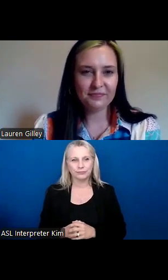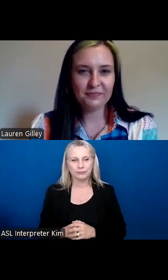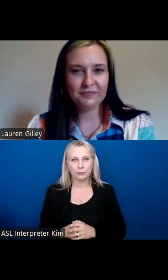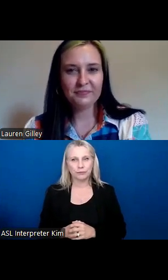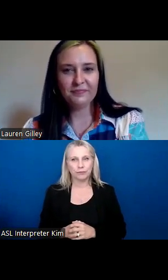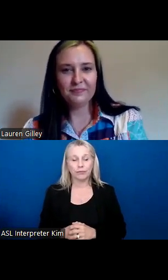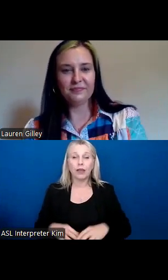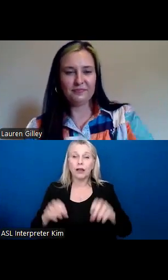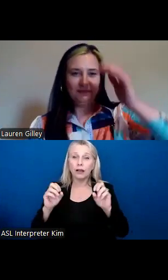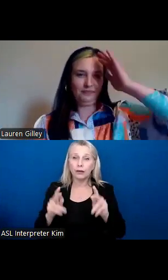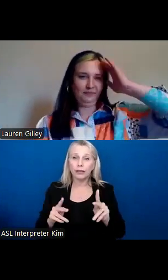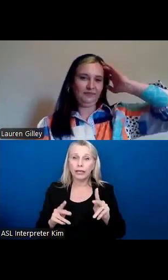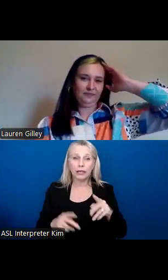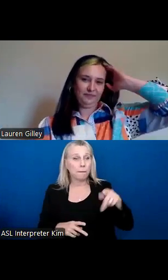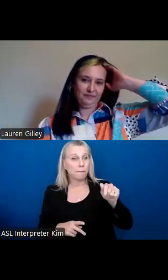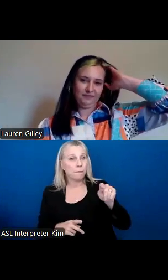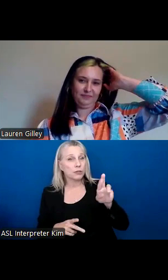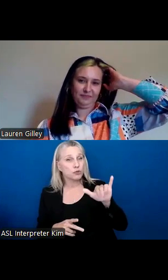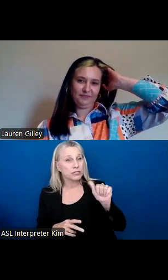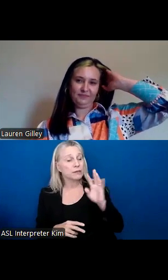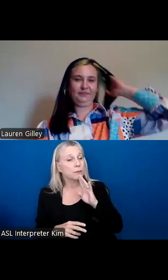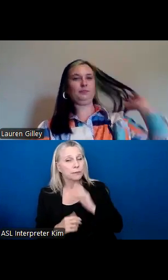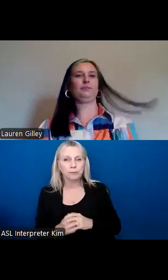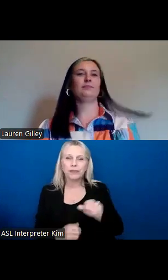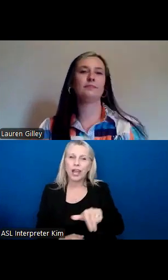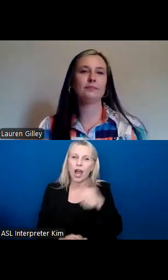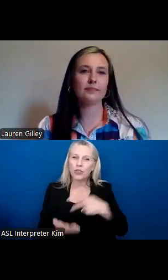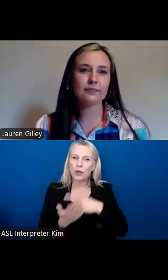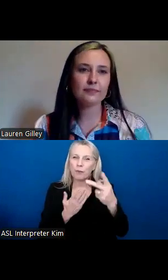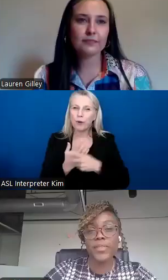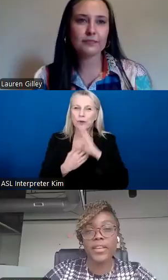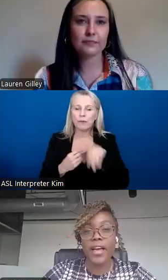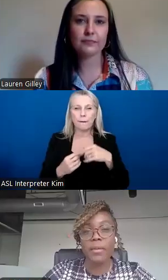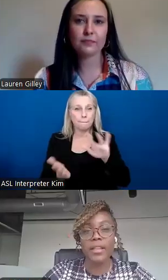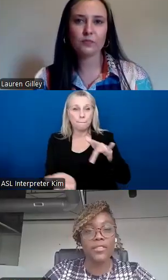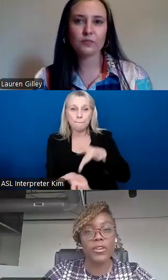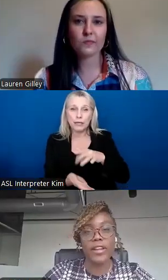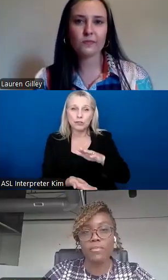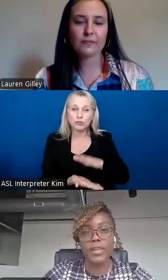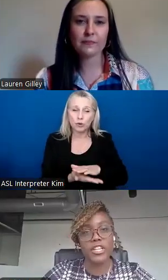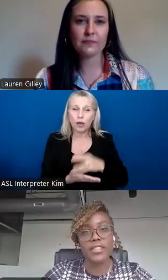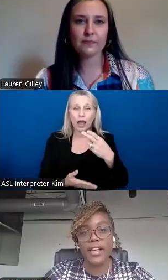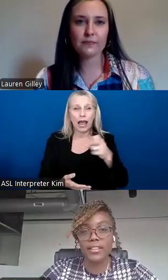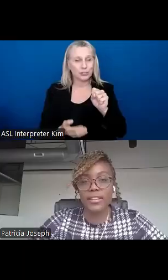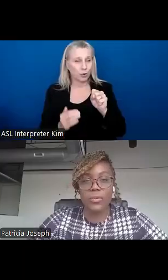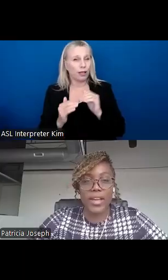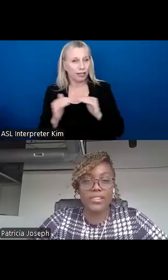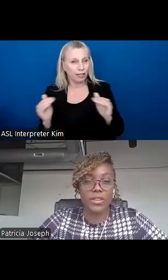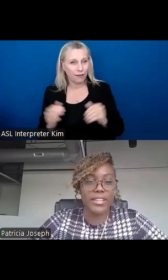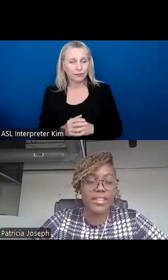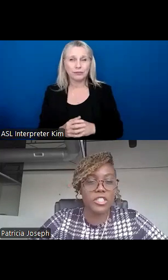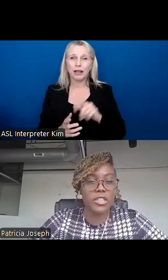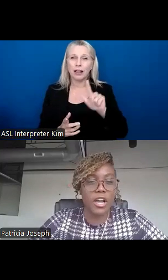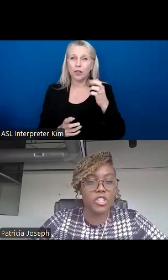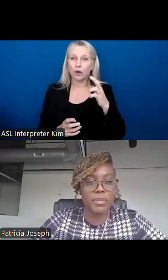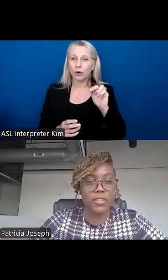Alrighty. So we'll get into some of our other programs that touch from the middle school to high school level. Um, I love Lauren, how you mentioned that we have